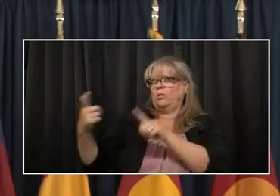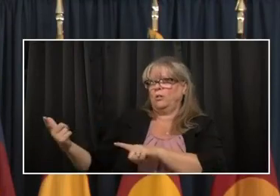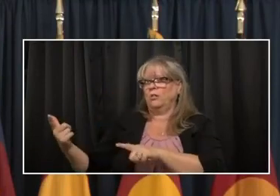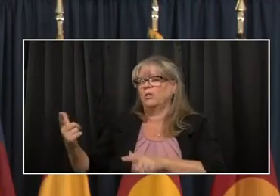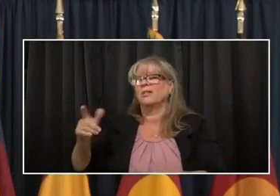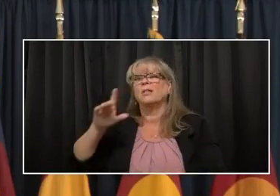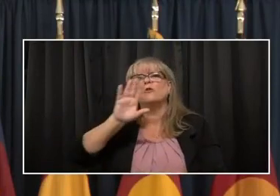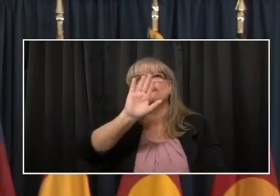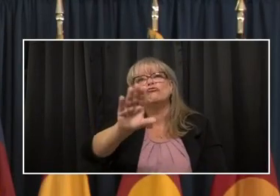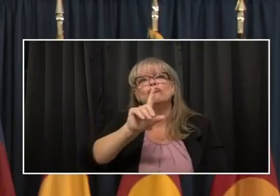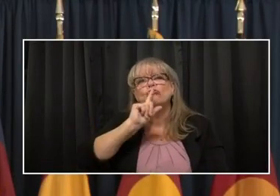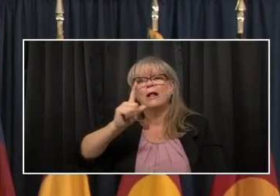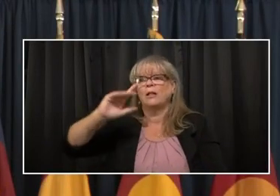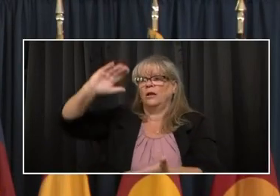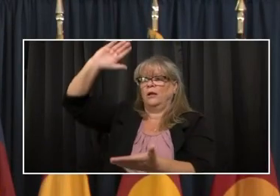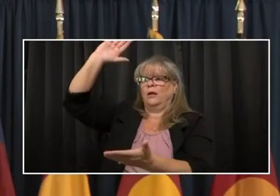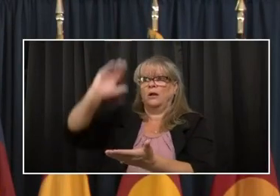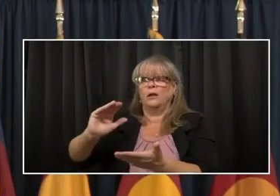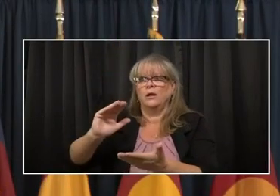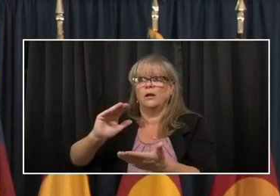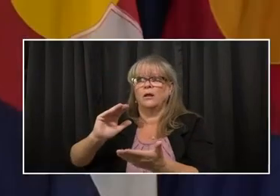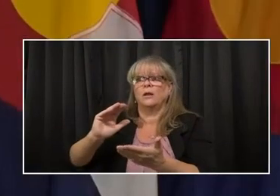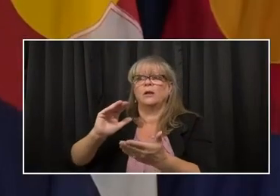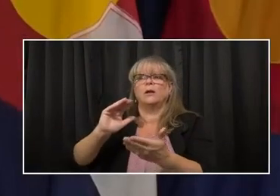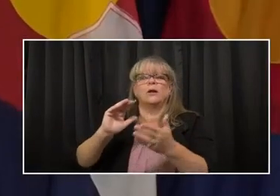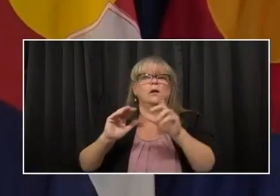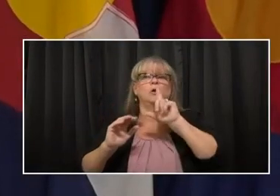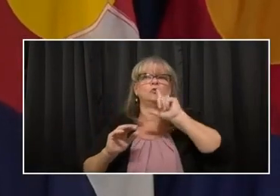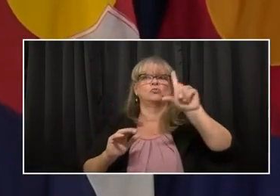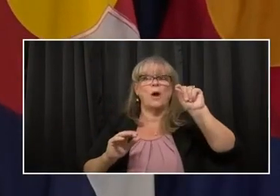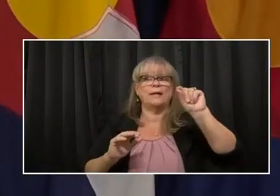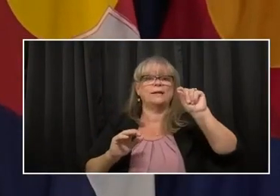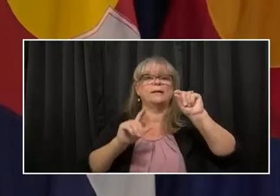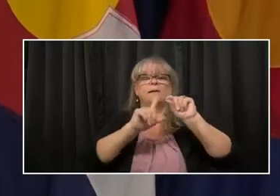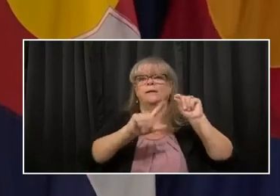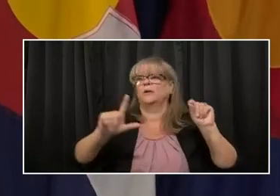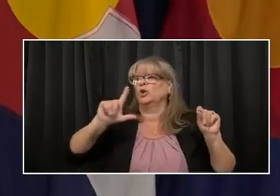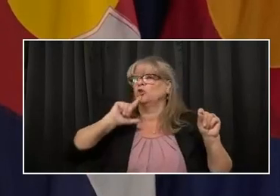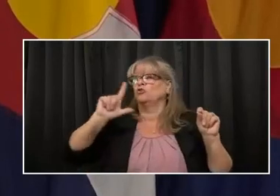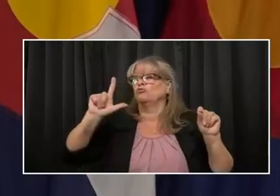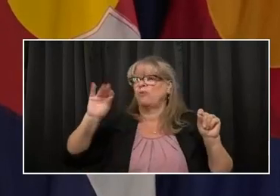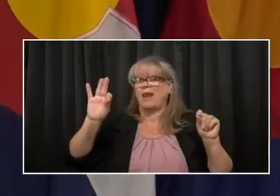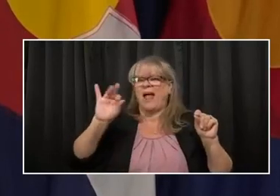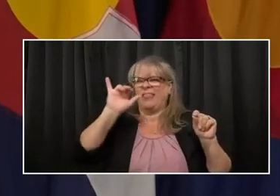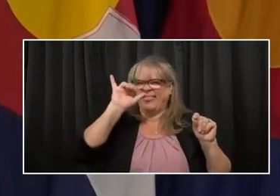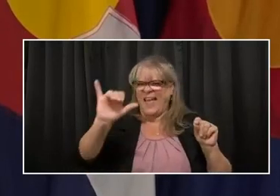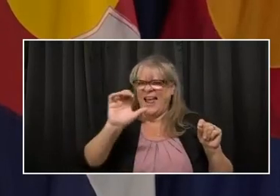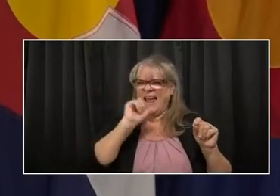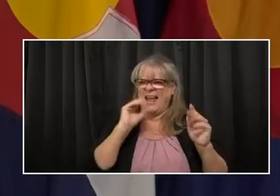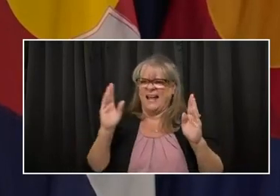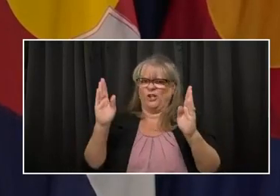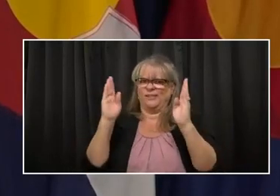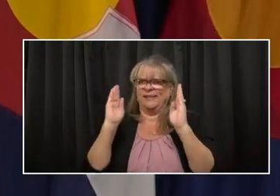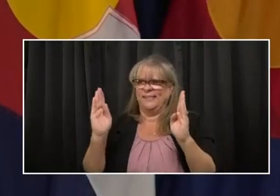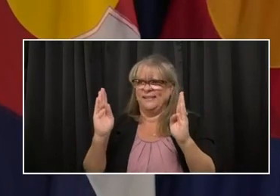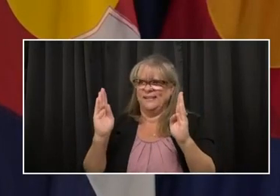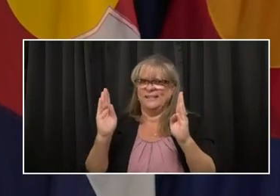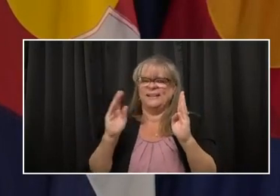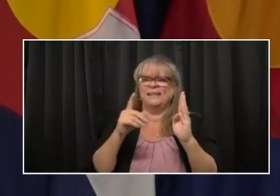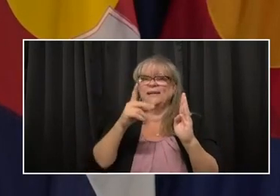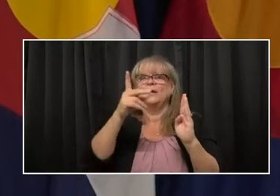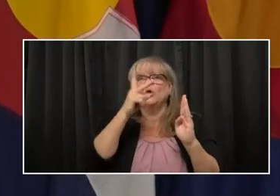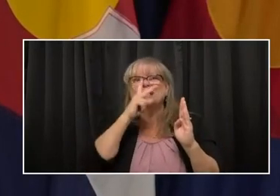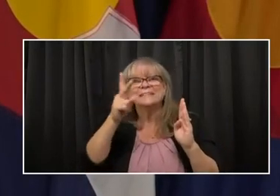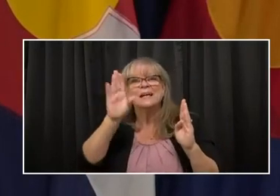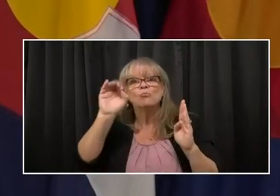to 29-year-olds. If you look at our age-specific data, which now you can visualize quite nicely on our website, what you'll see is